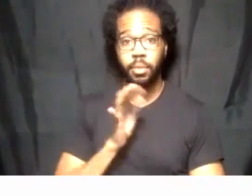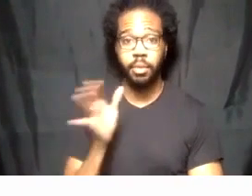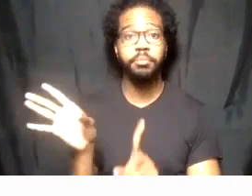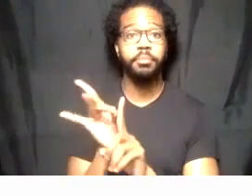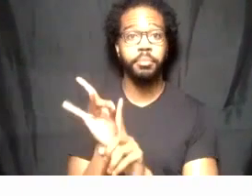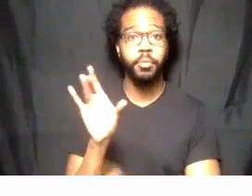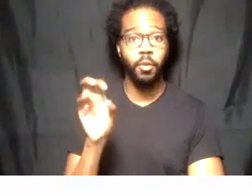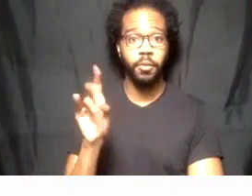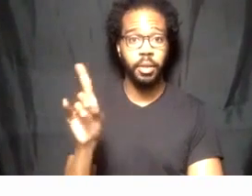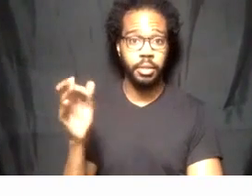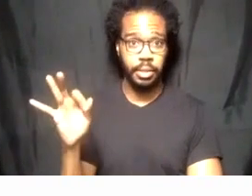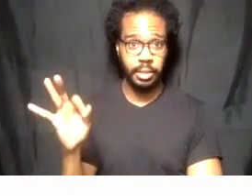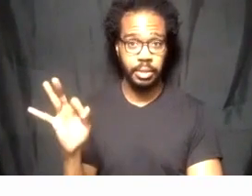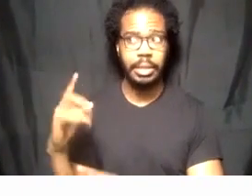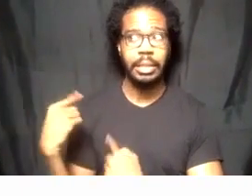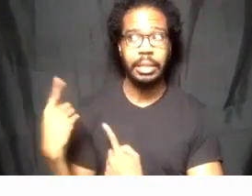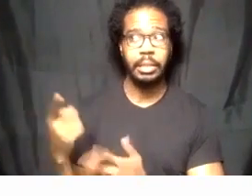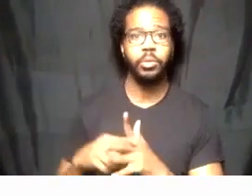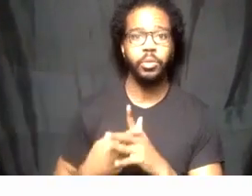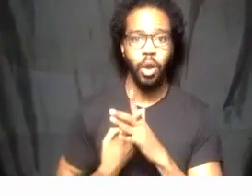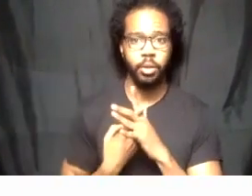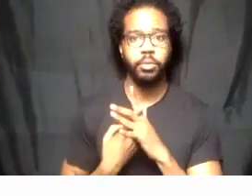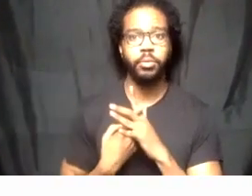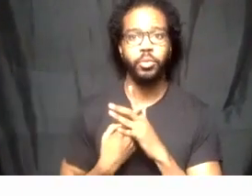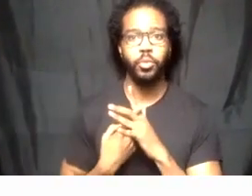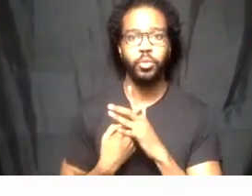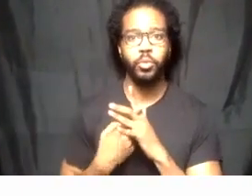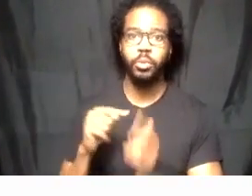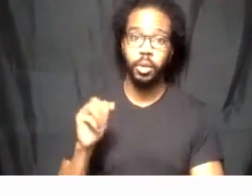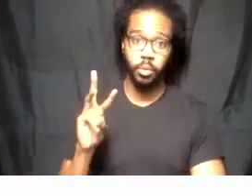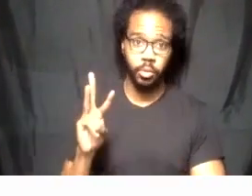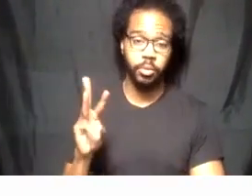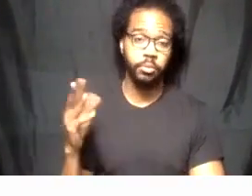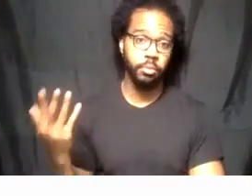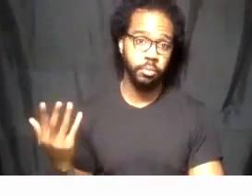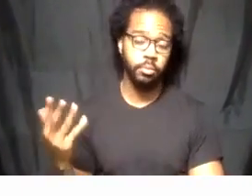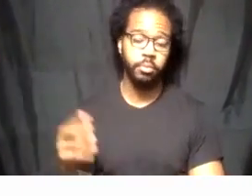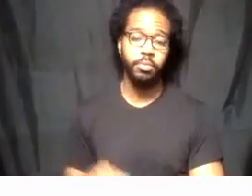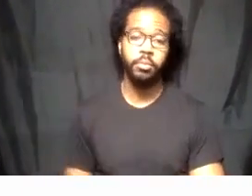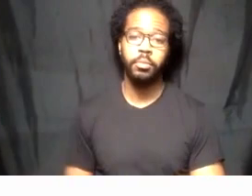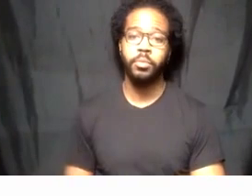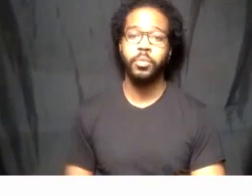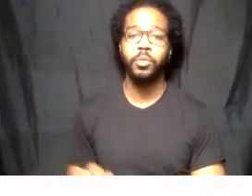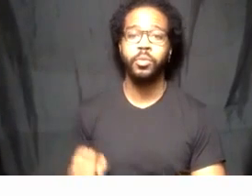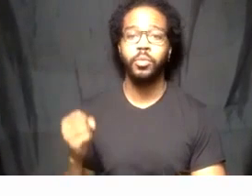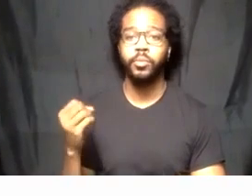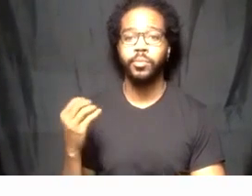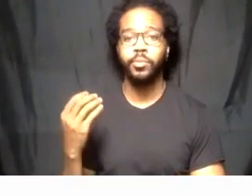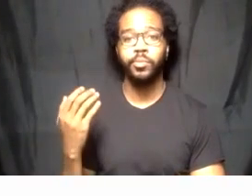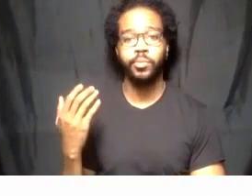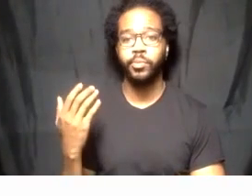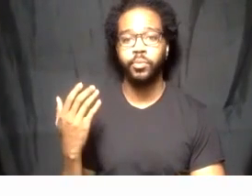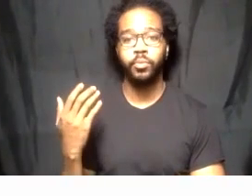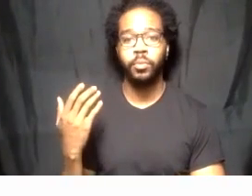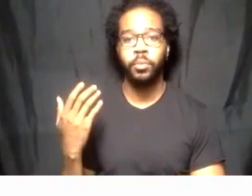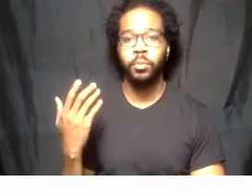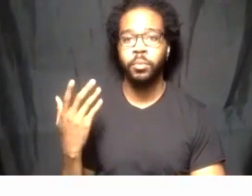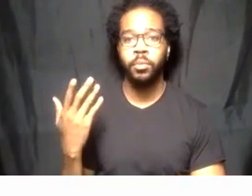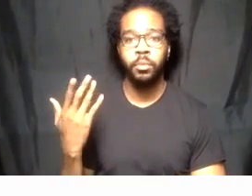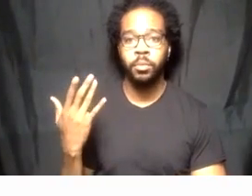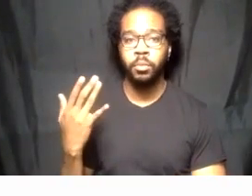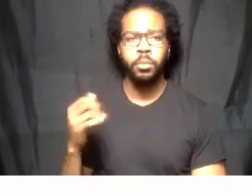since beginning to telework full-time. And so, you know, as we